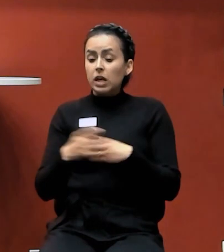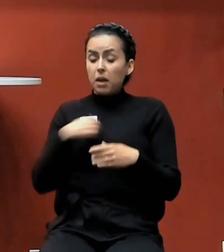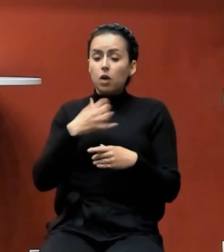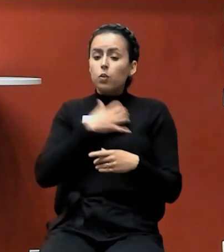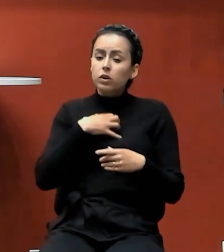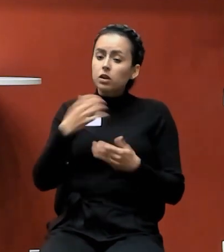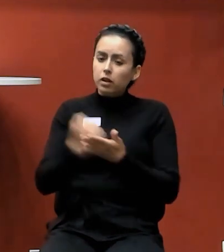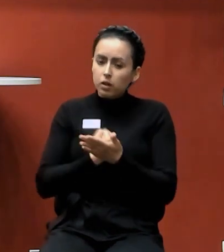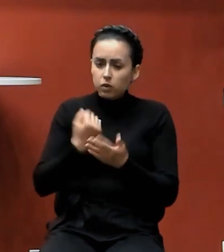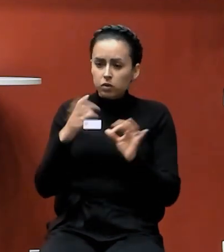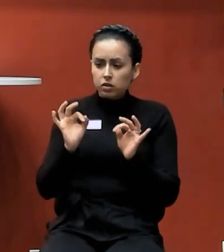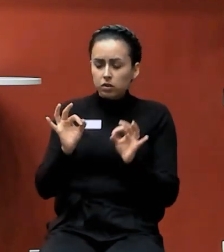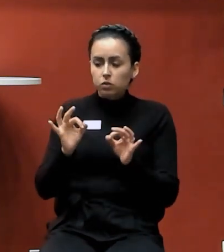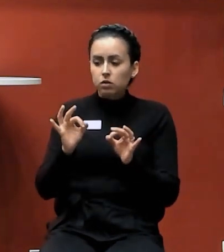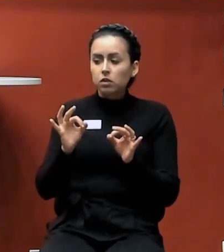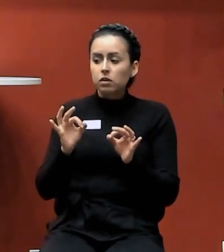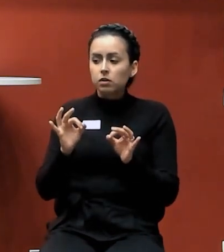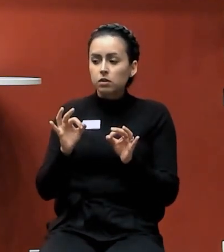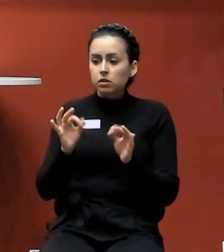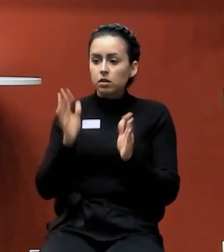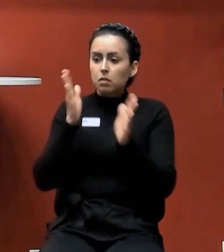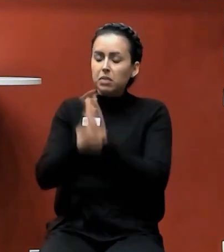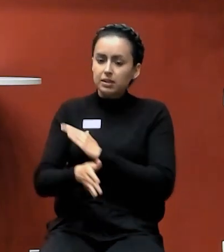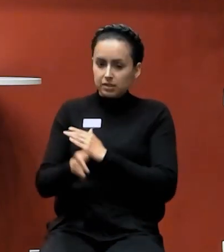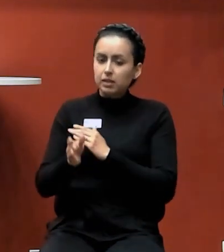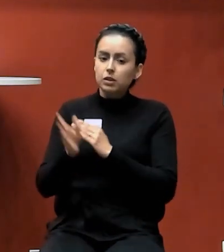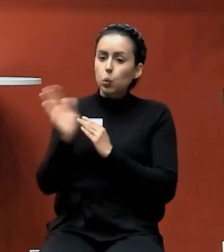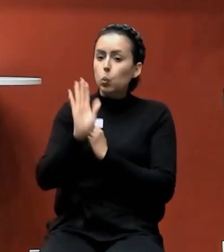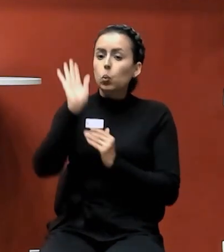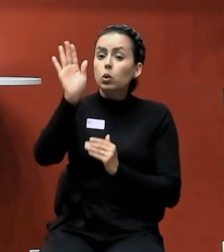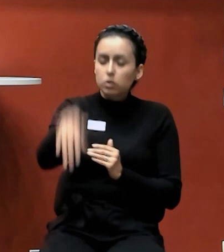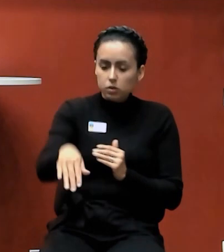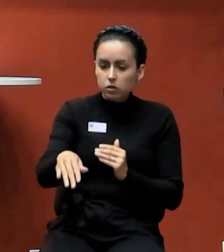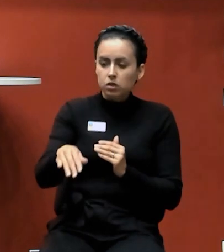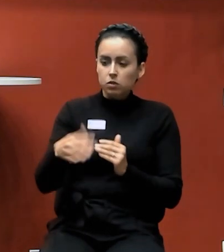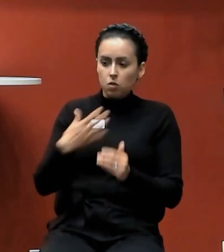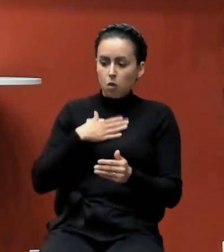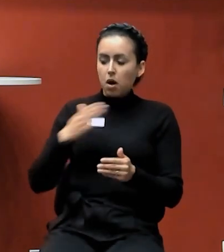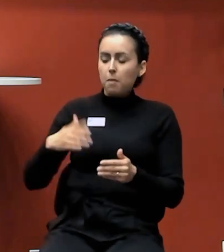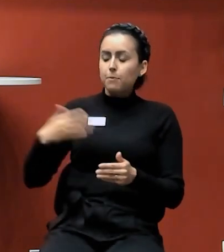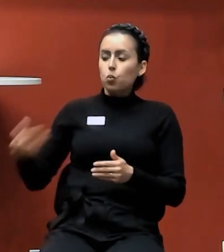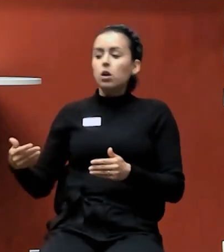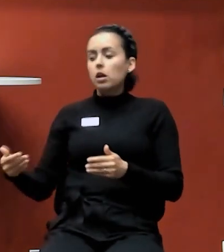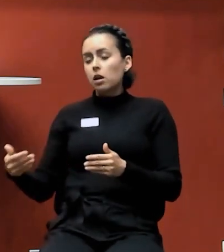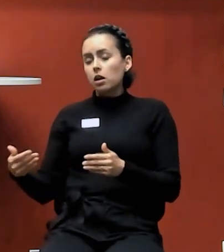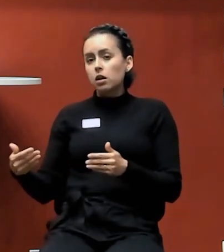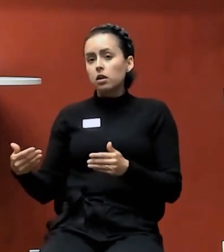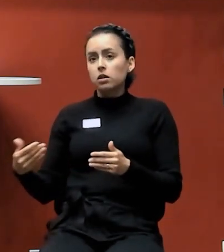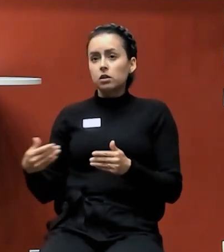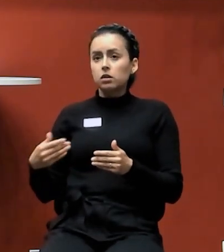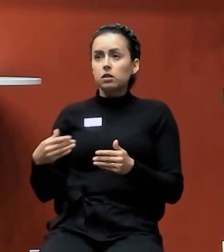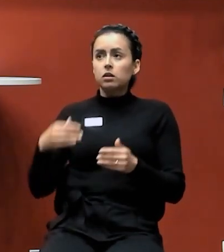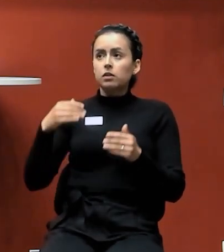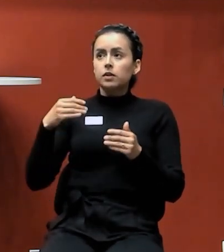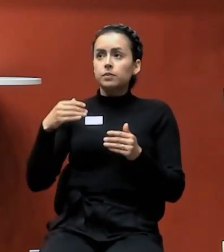a way how to bring this out, because on my other side is that we don't even have the